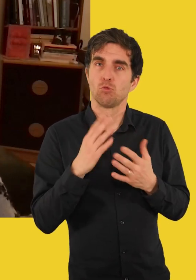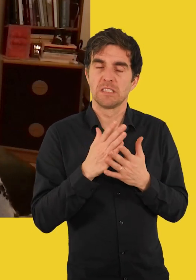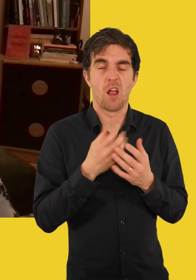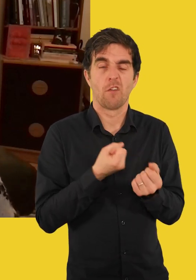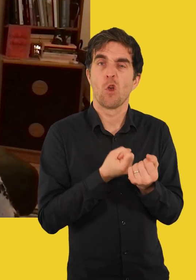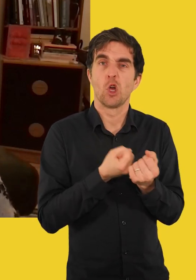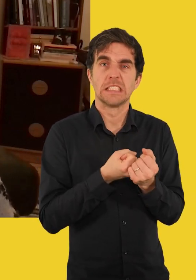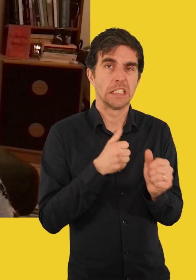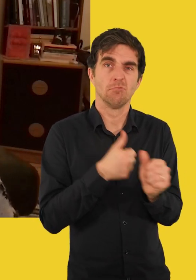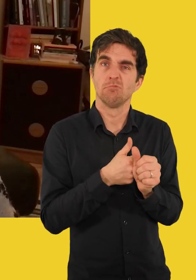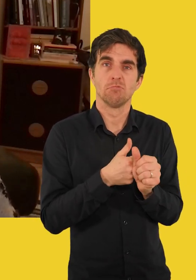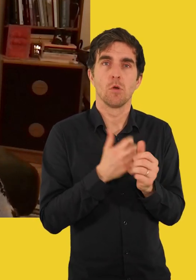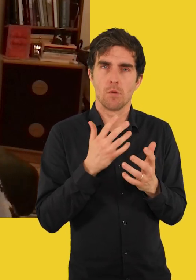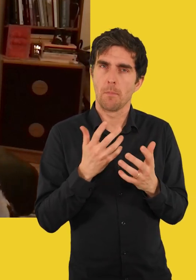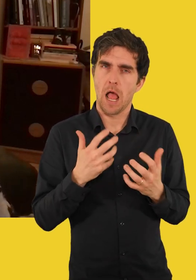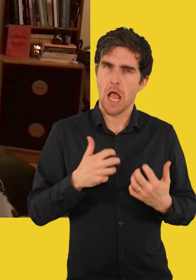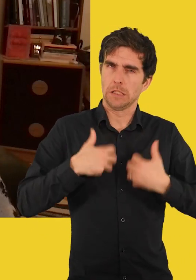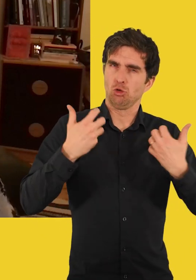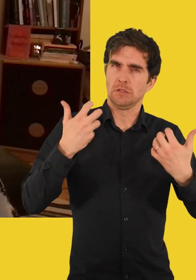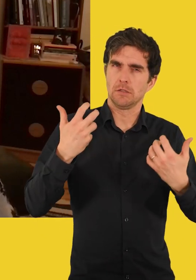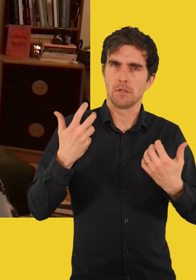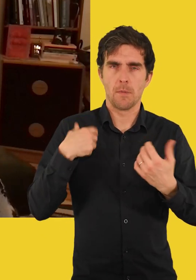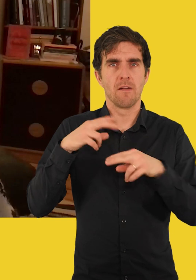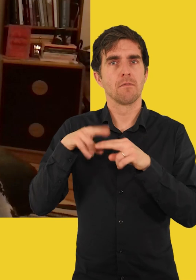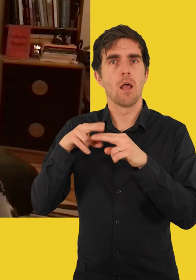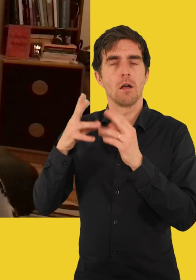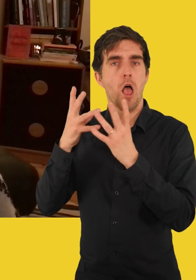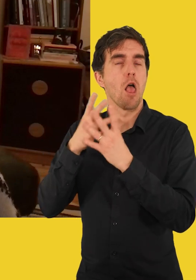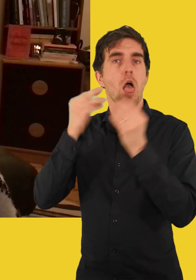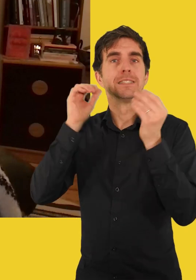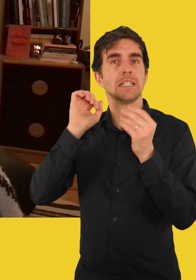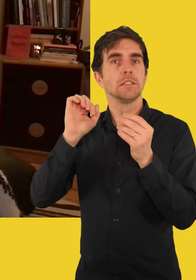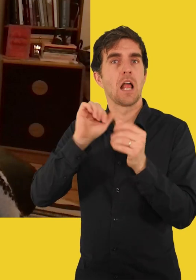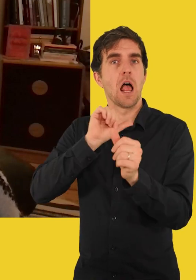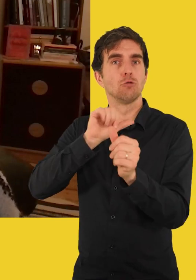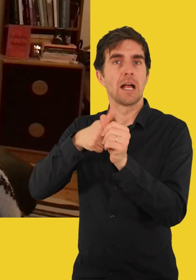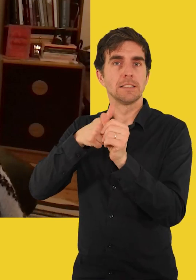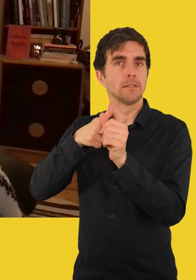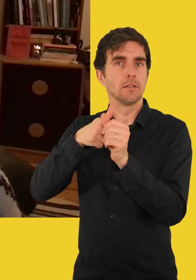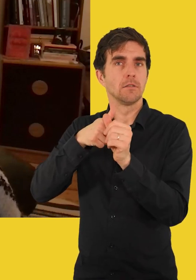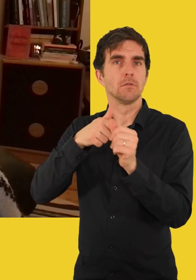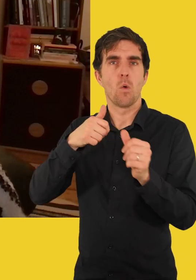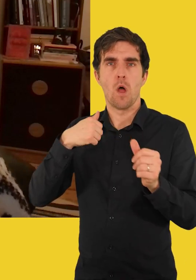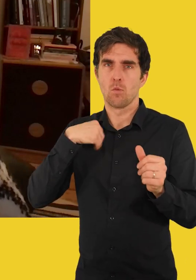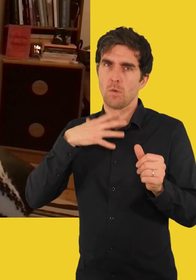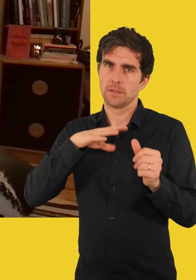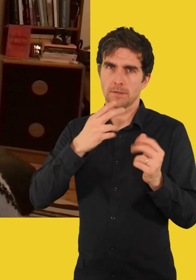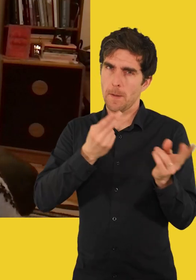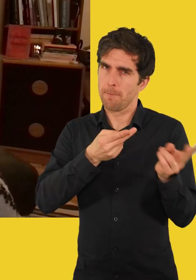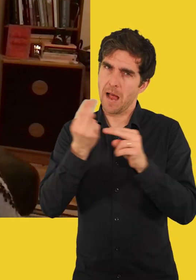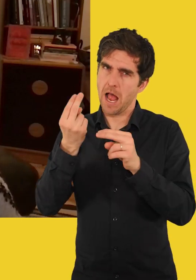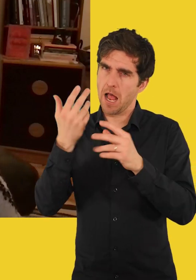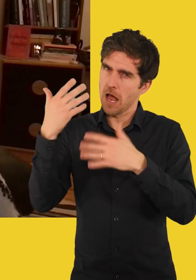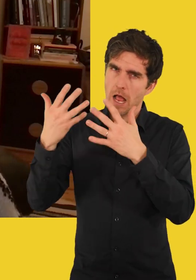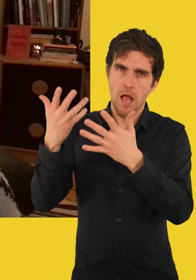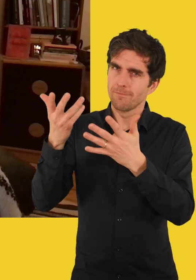also just from being really angry that my dad lost his agency and wanting to kind of reinstate that in